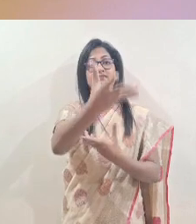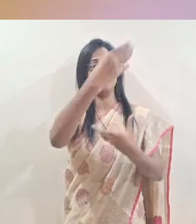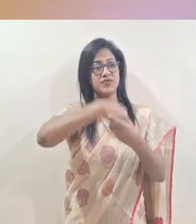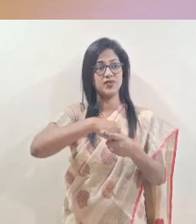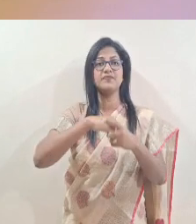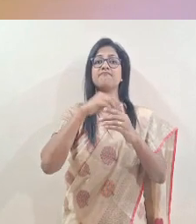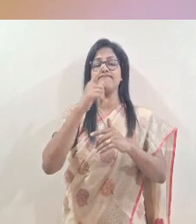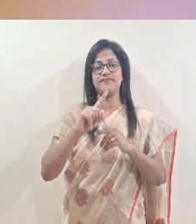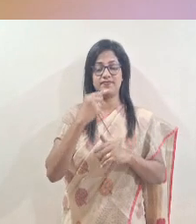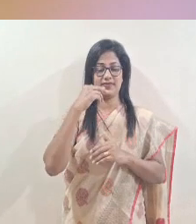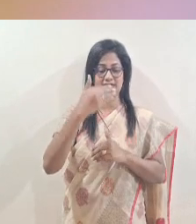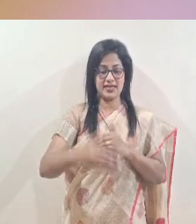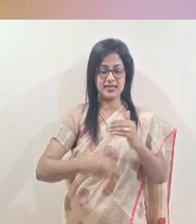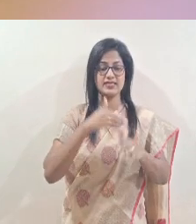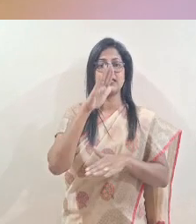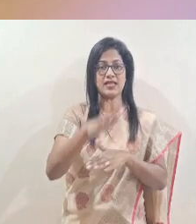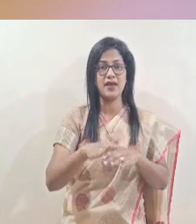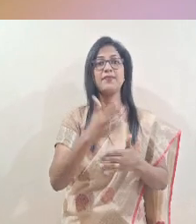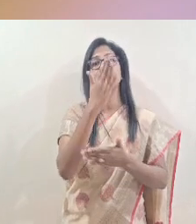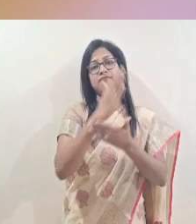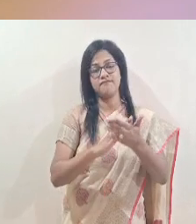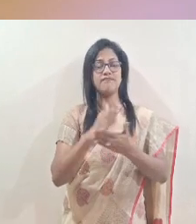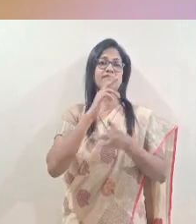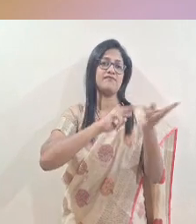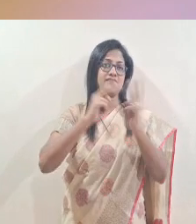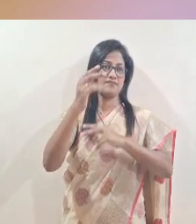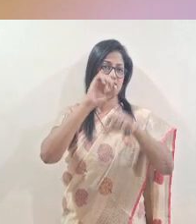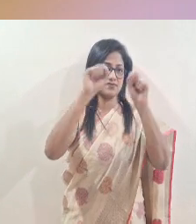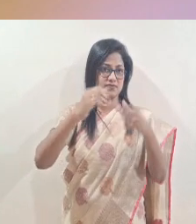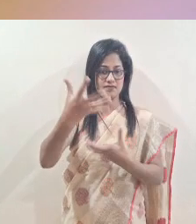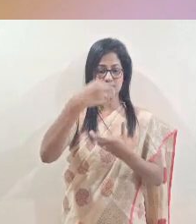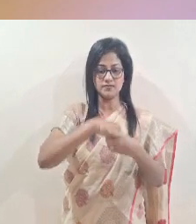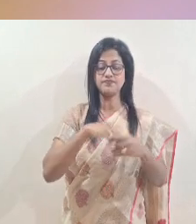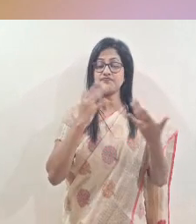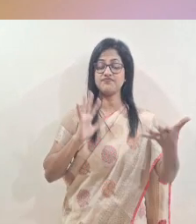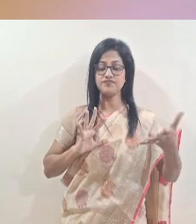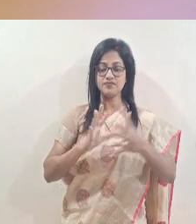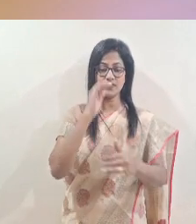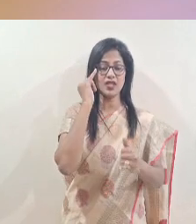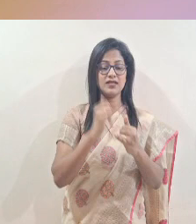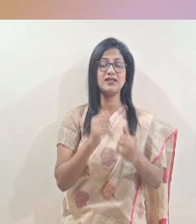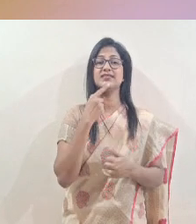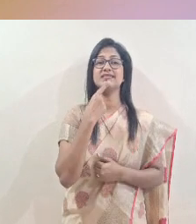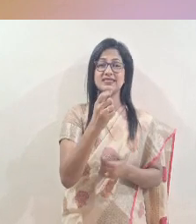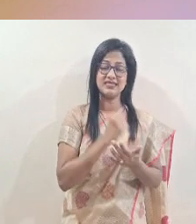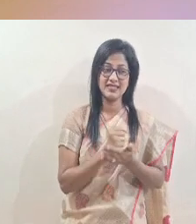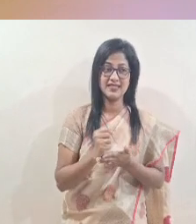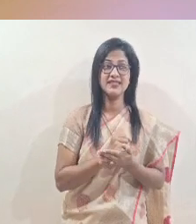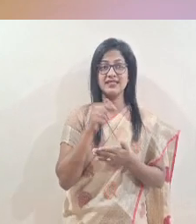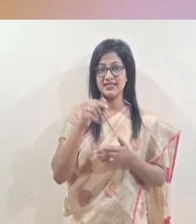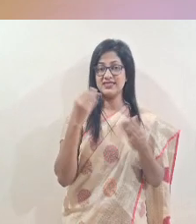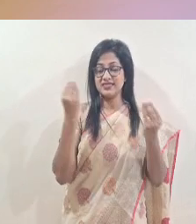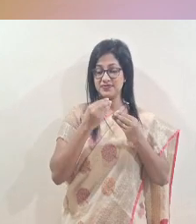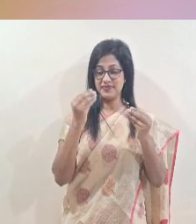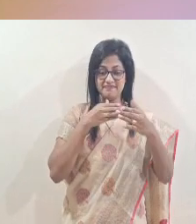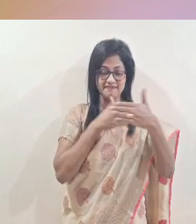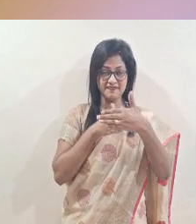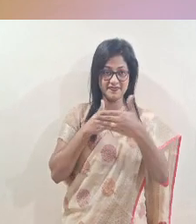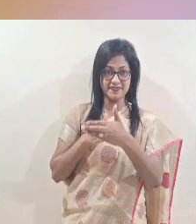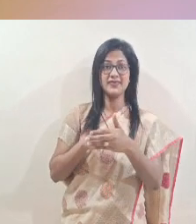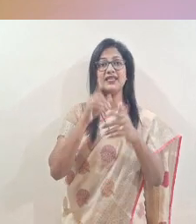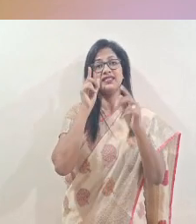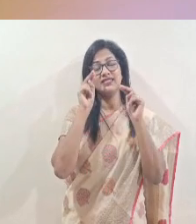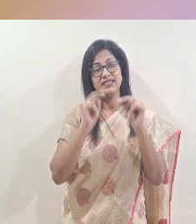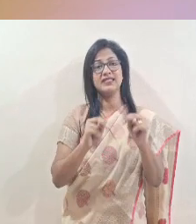kind of taking the next steps, including the paratransit systems. So I think, to conclude, all we are trying to say is these specific barriers require